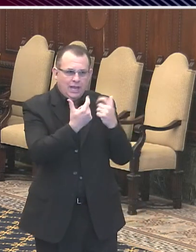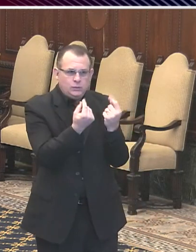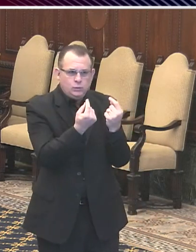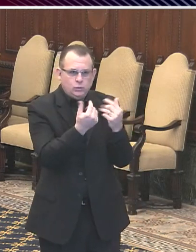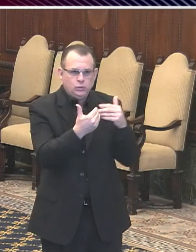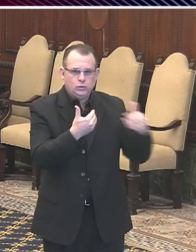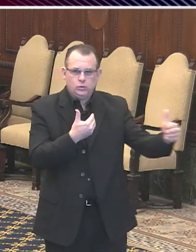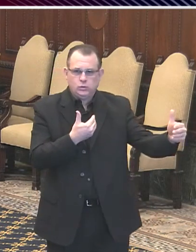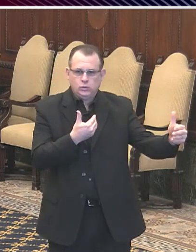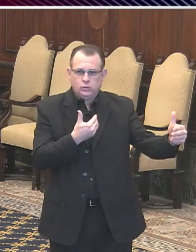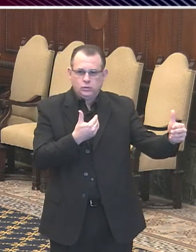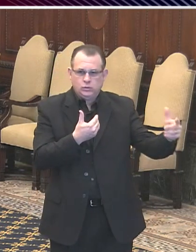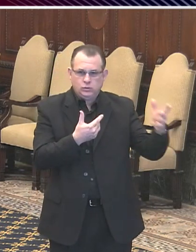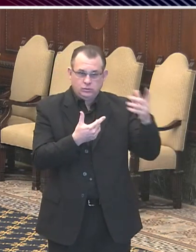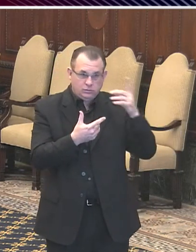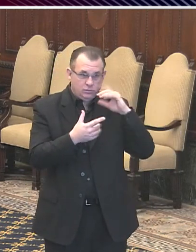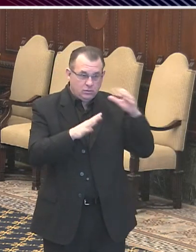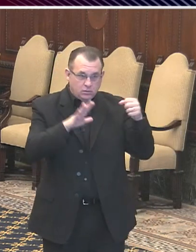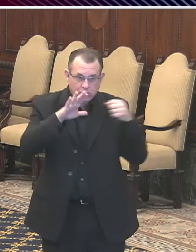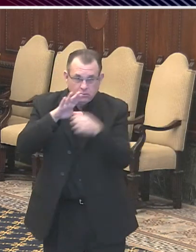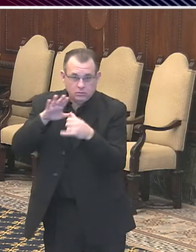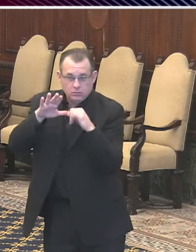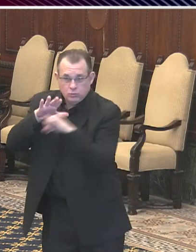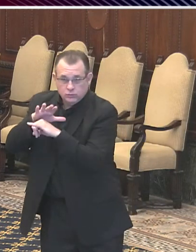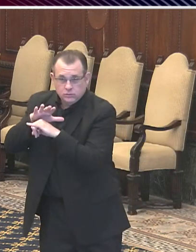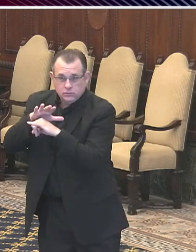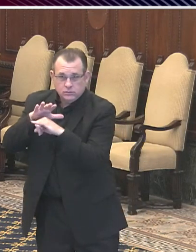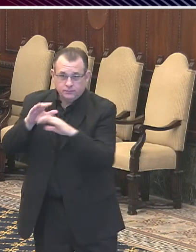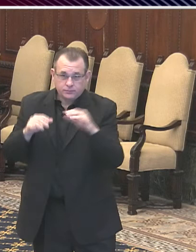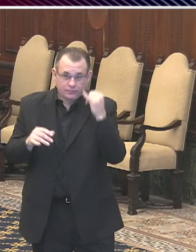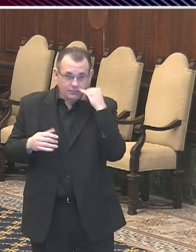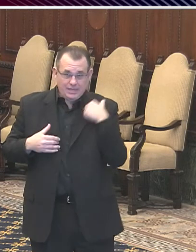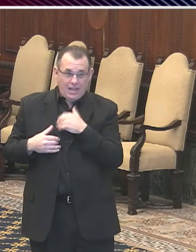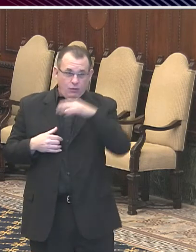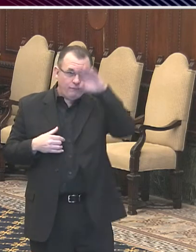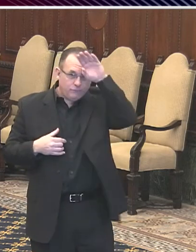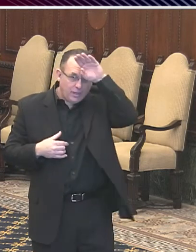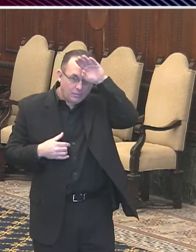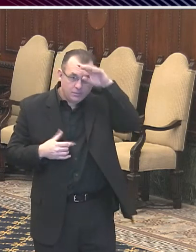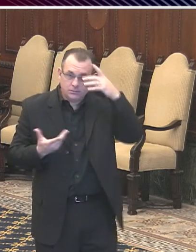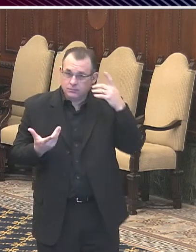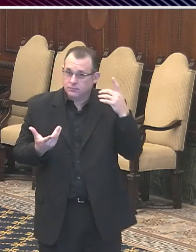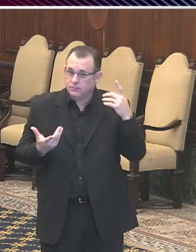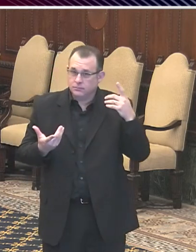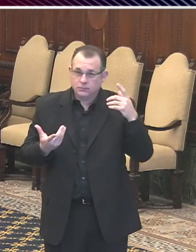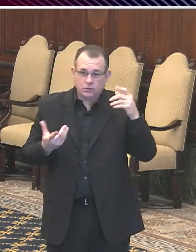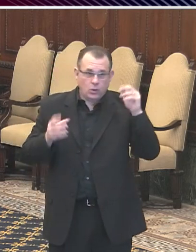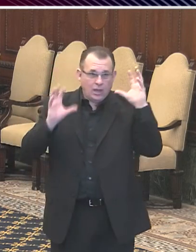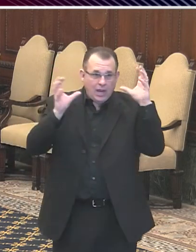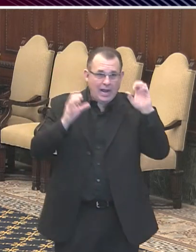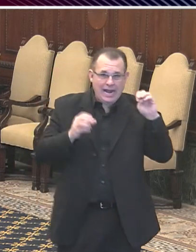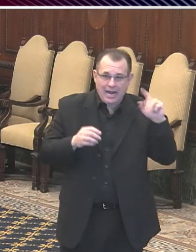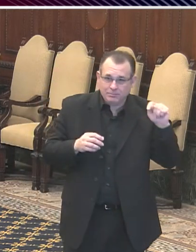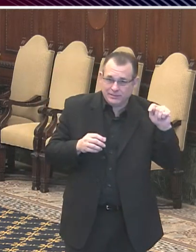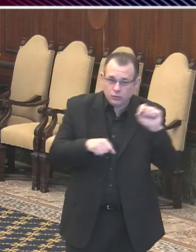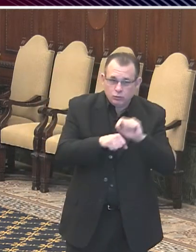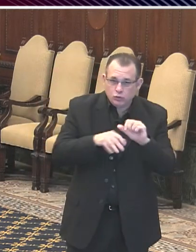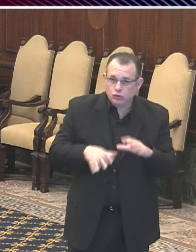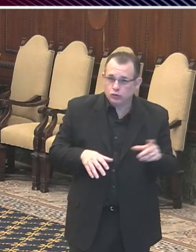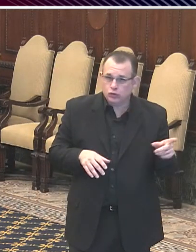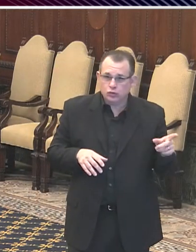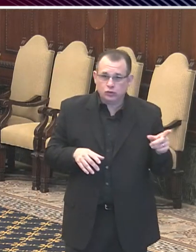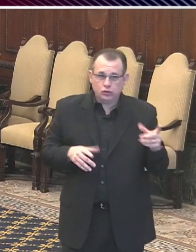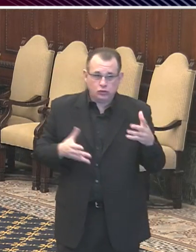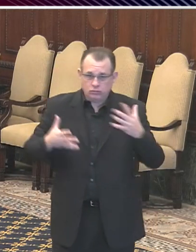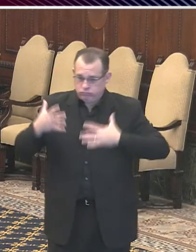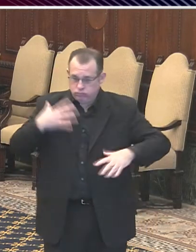quarantine? If our firefighters or EMS workers don their personal protective